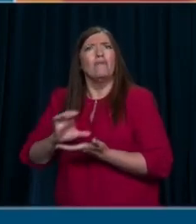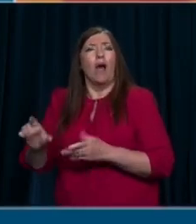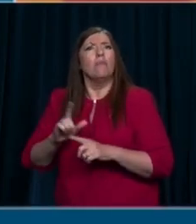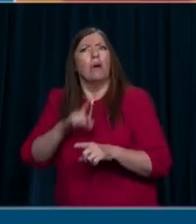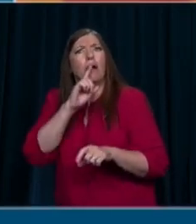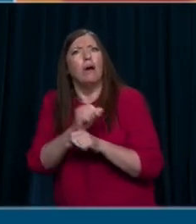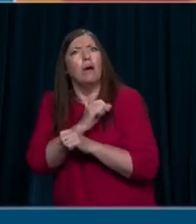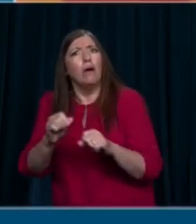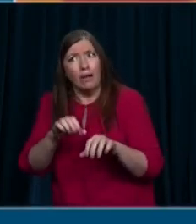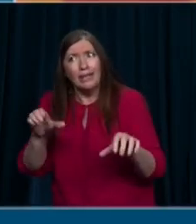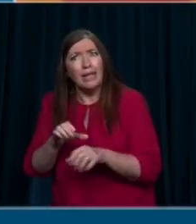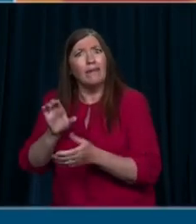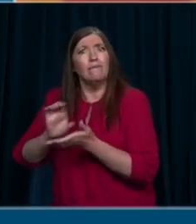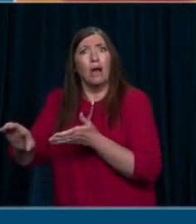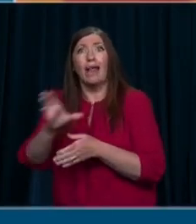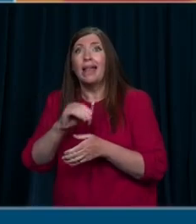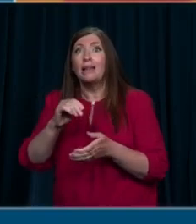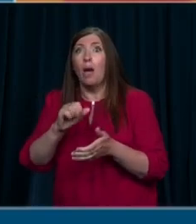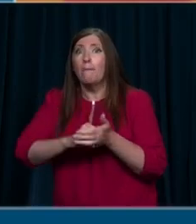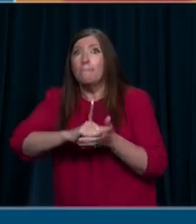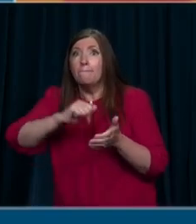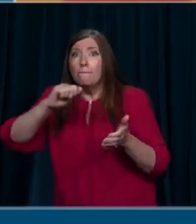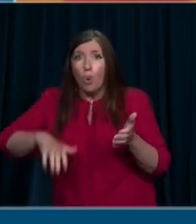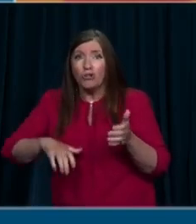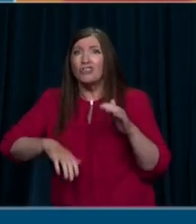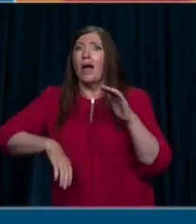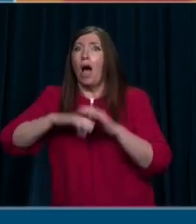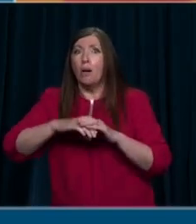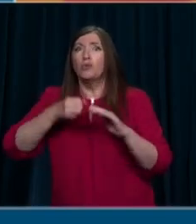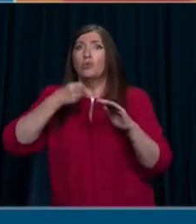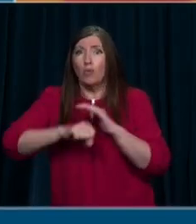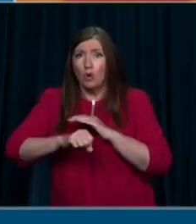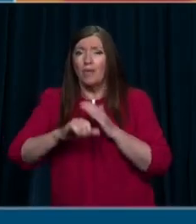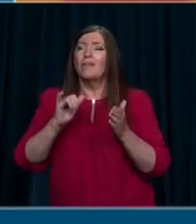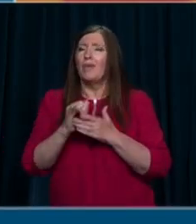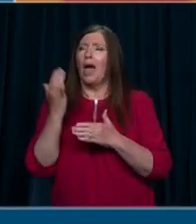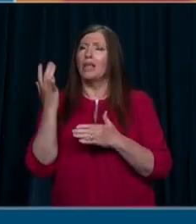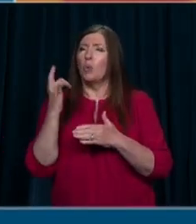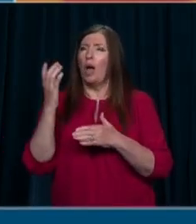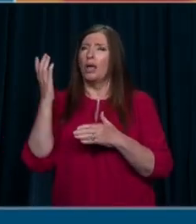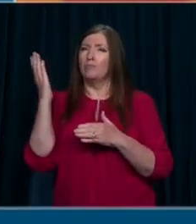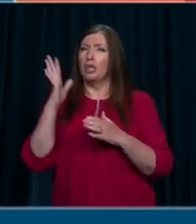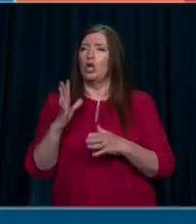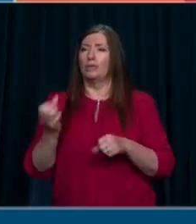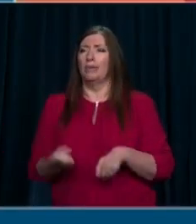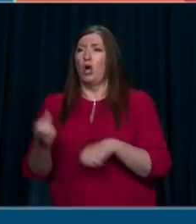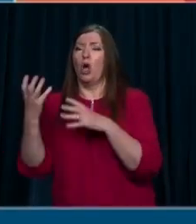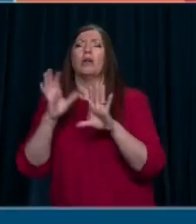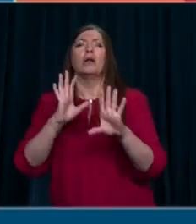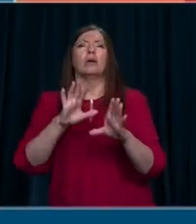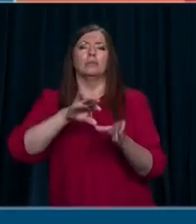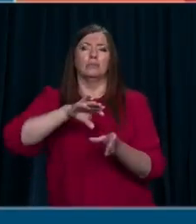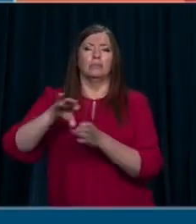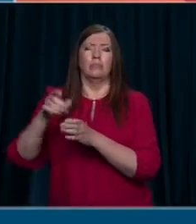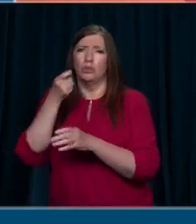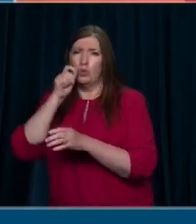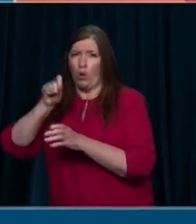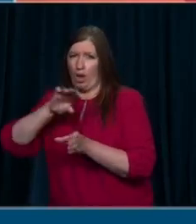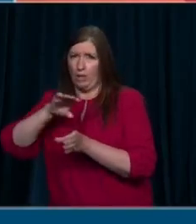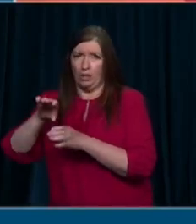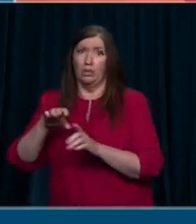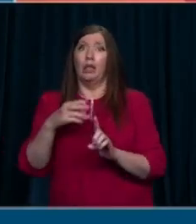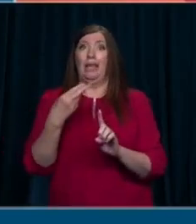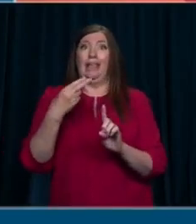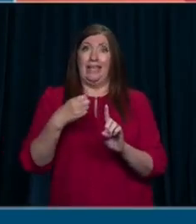funded abortion up to birth. And that's why he needed to be gone. Let's forget Ukraine for a second. He said that